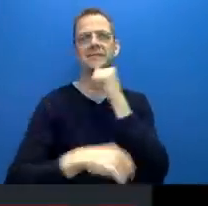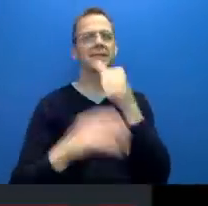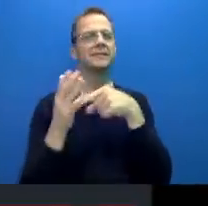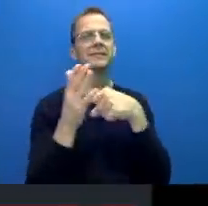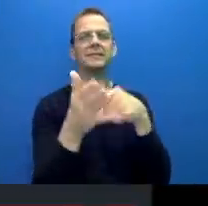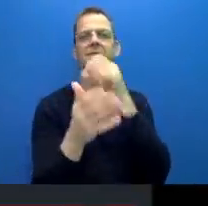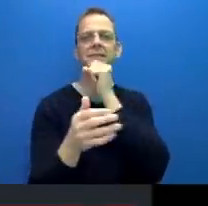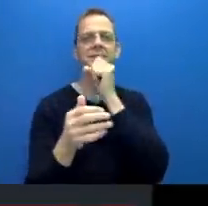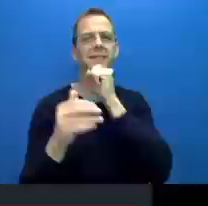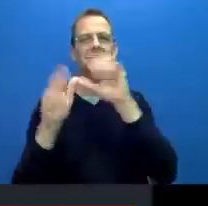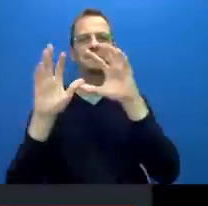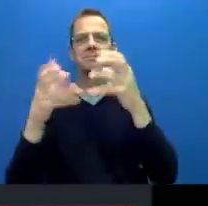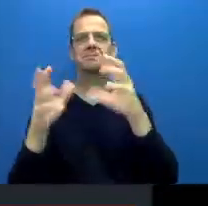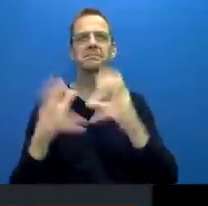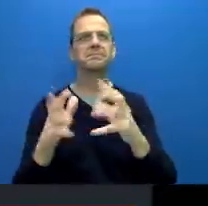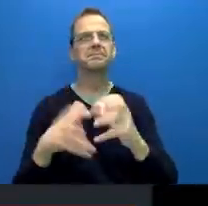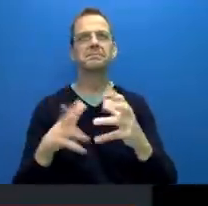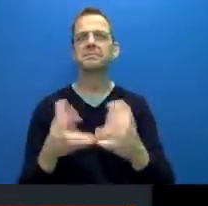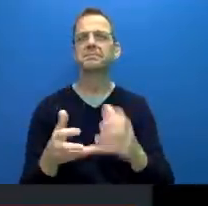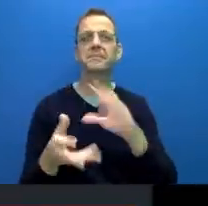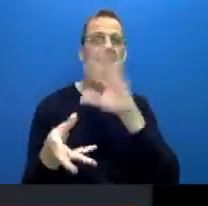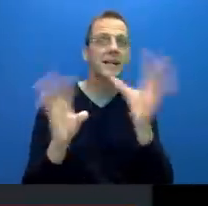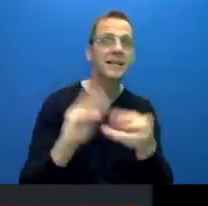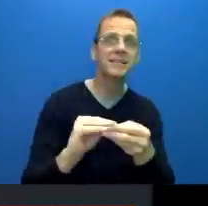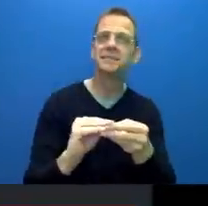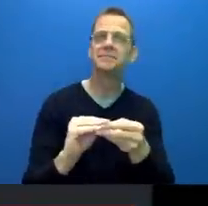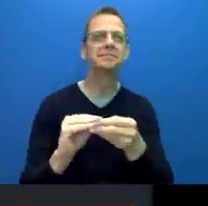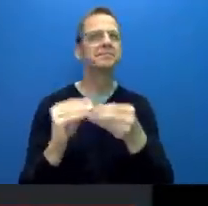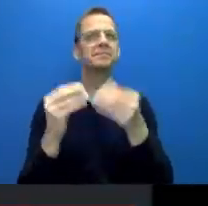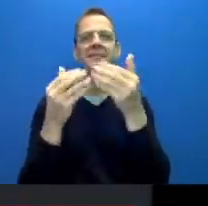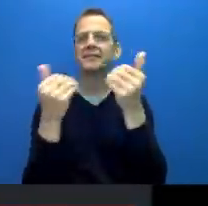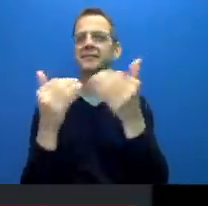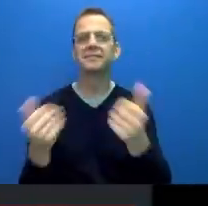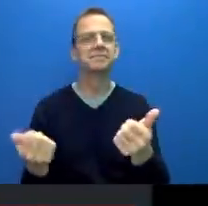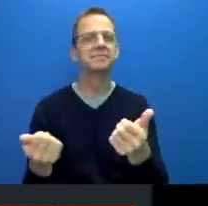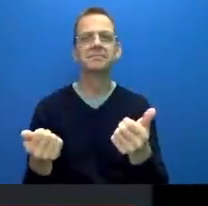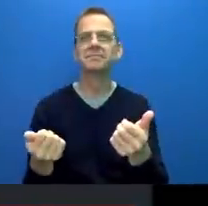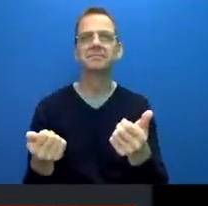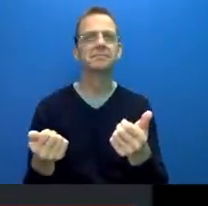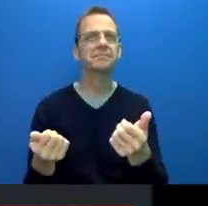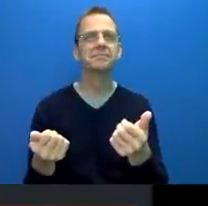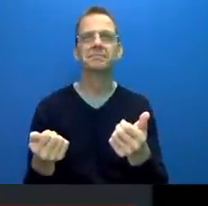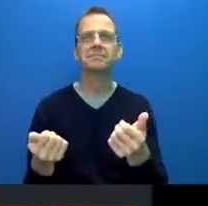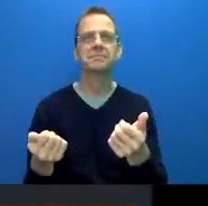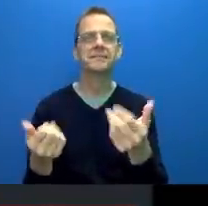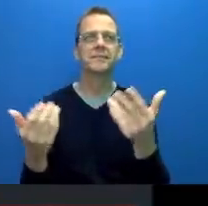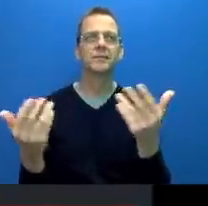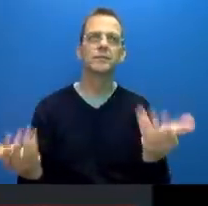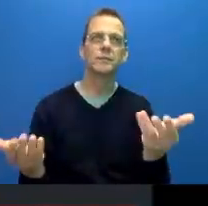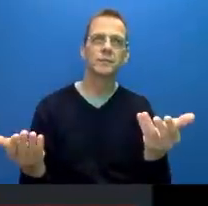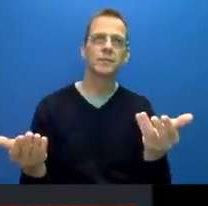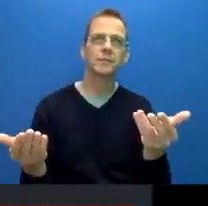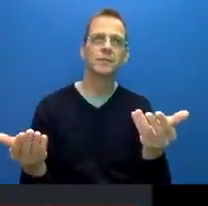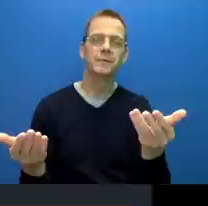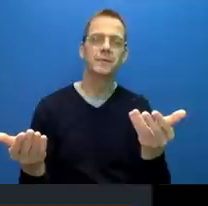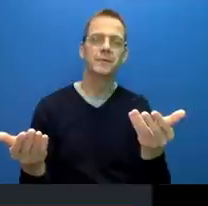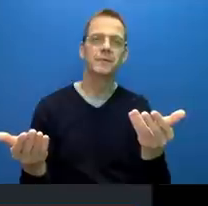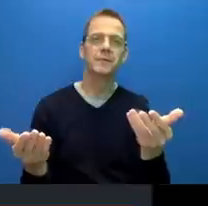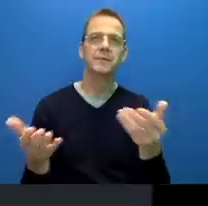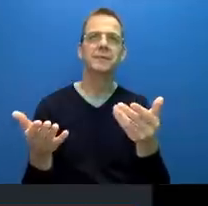pandemic, and the last three, which are the changes that they do post. So on any given day, we don't know